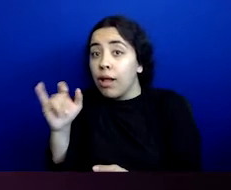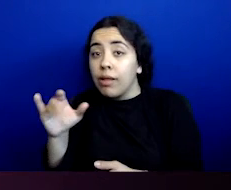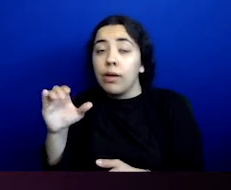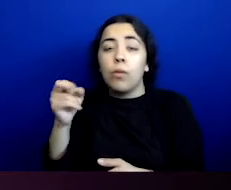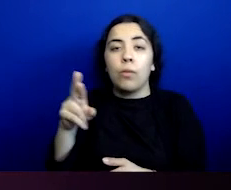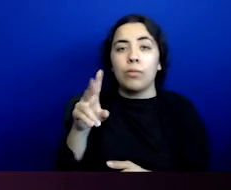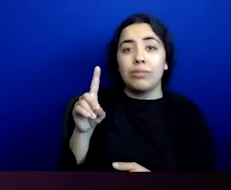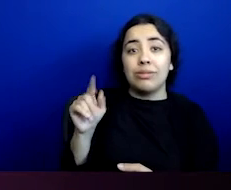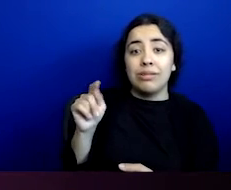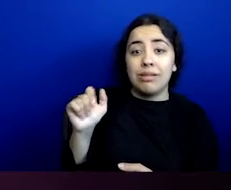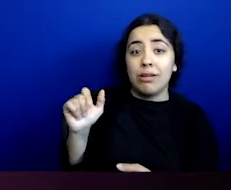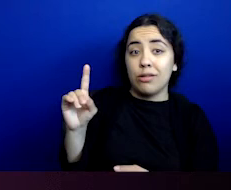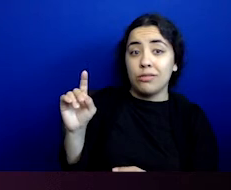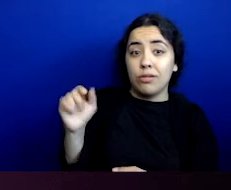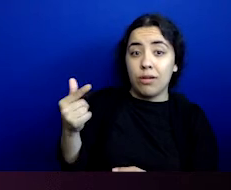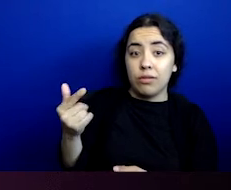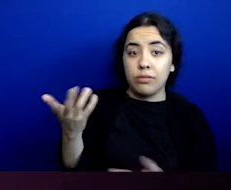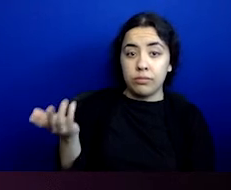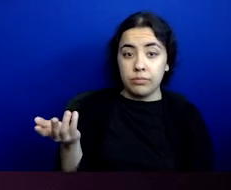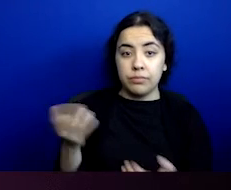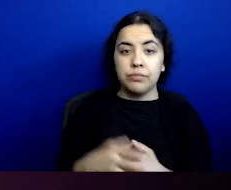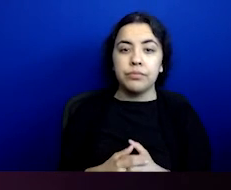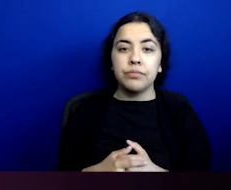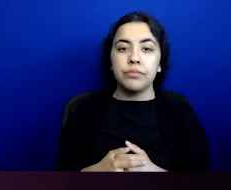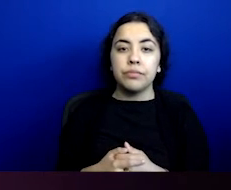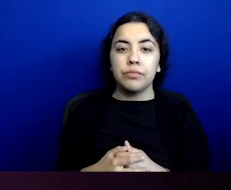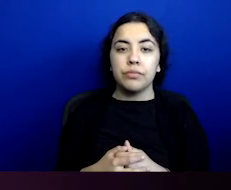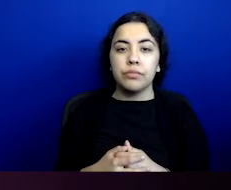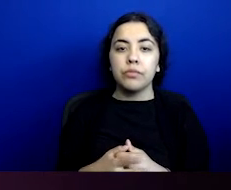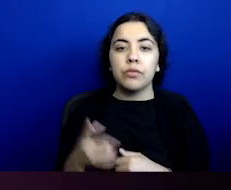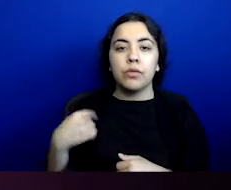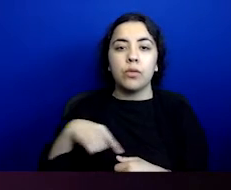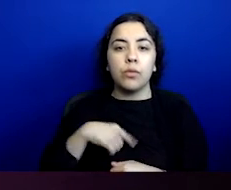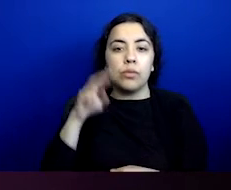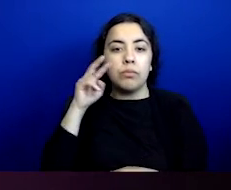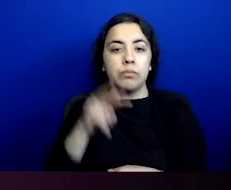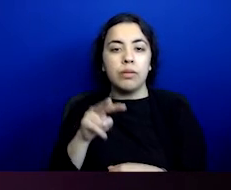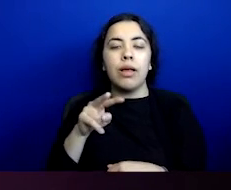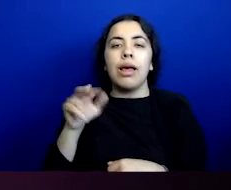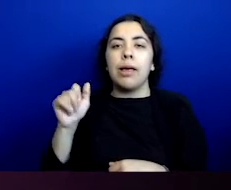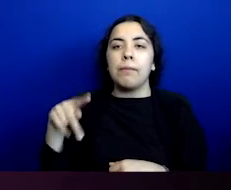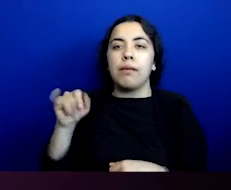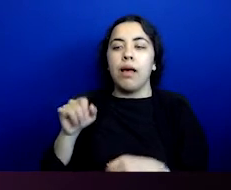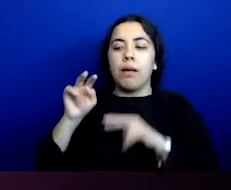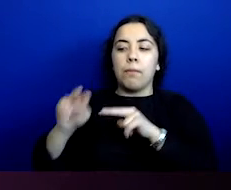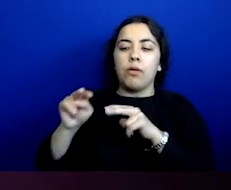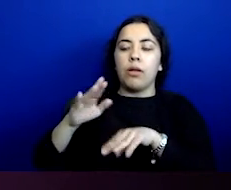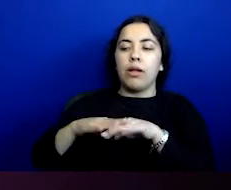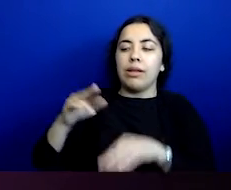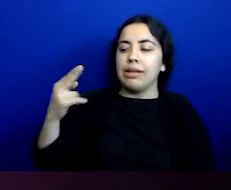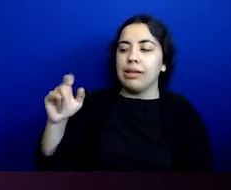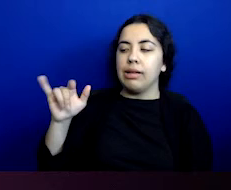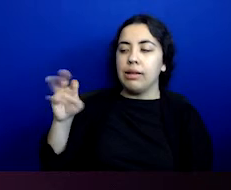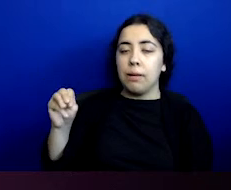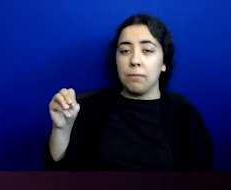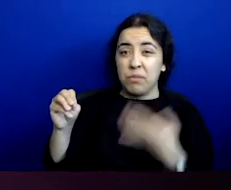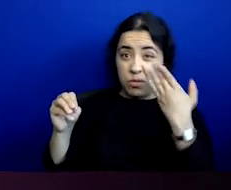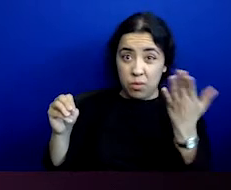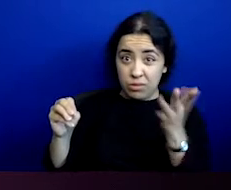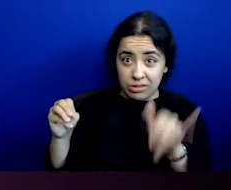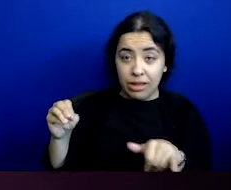Datadog. We've seen this and have illustrated this API on something called Helium. If you're unfamiliar with Helium, Helium is